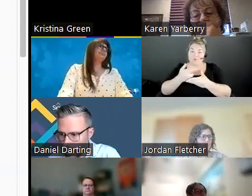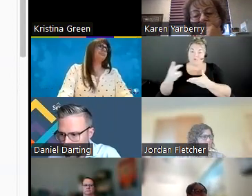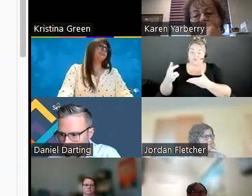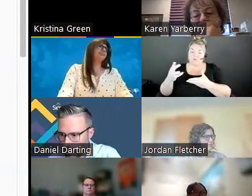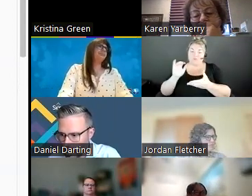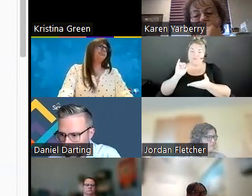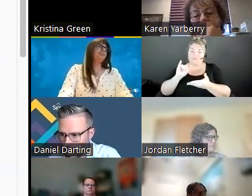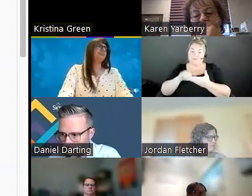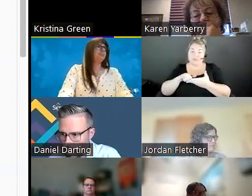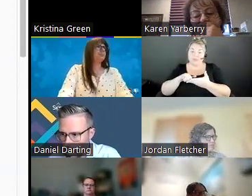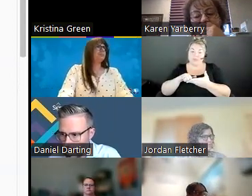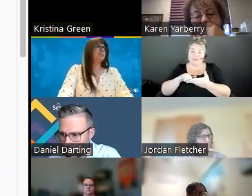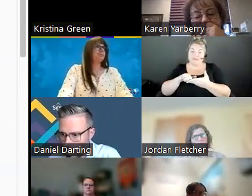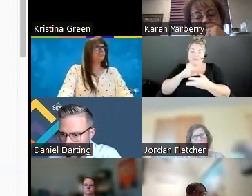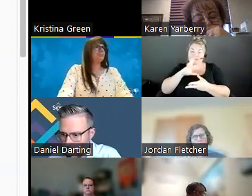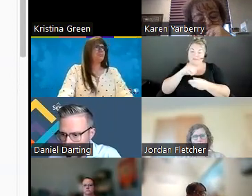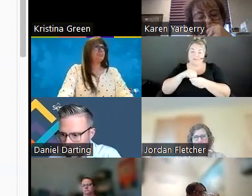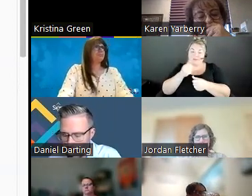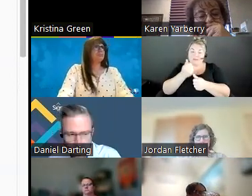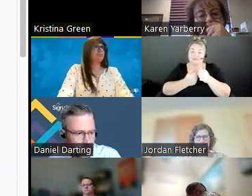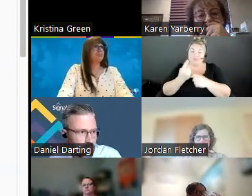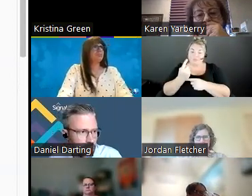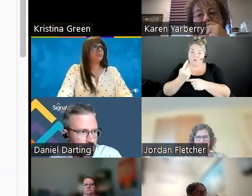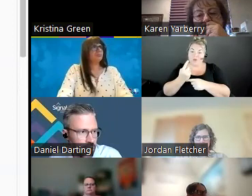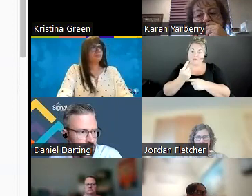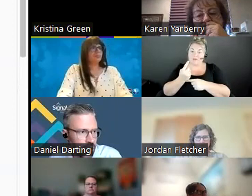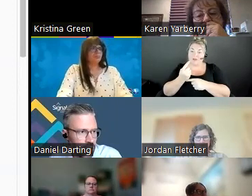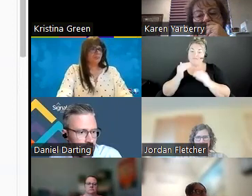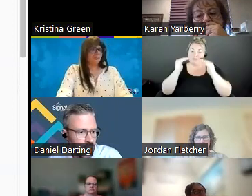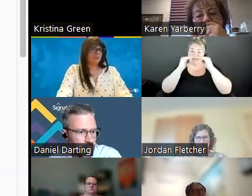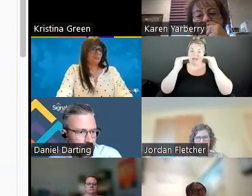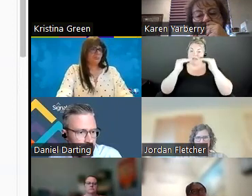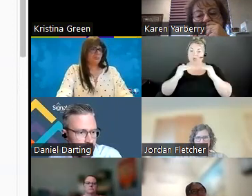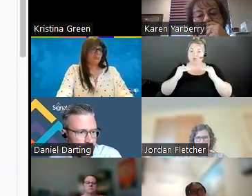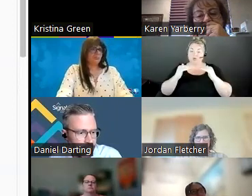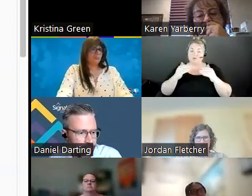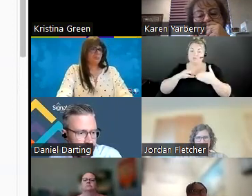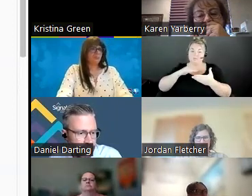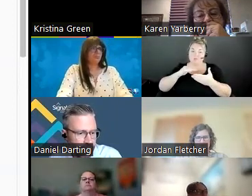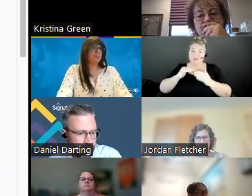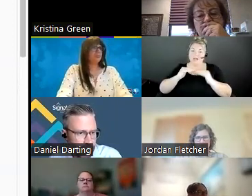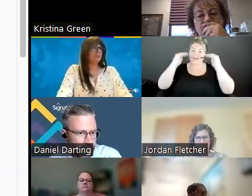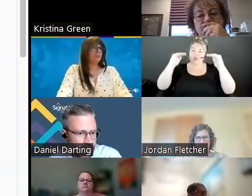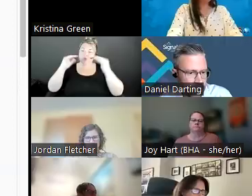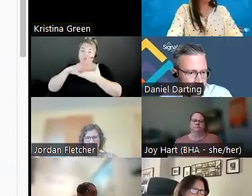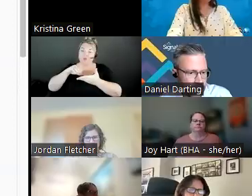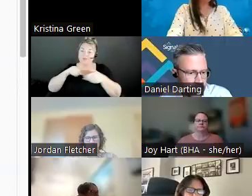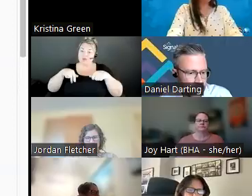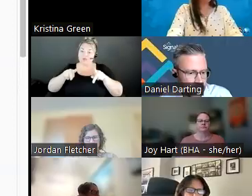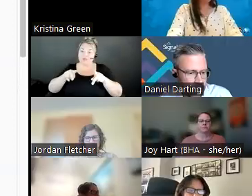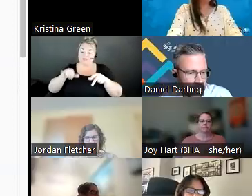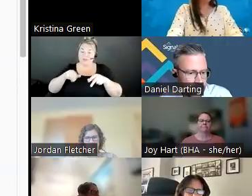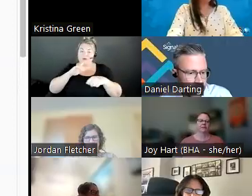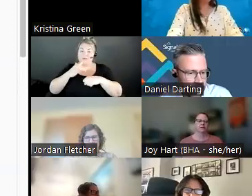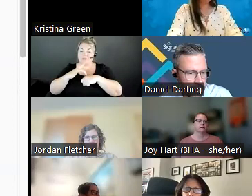that encapsulate each one of those higher learning opportunities that are available for